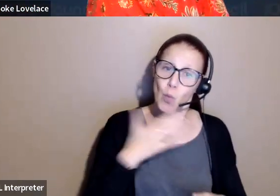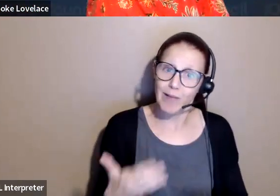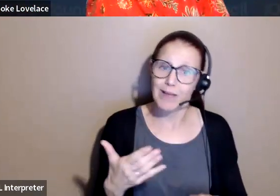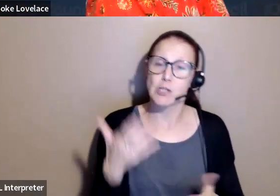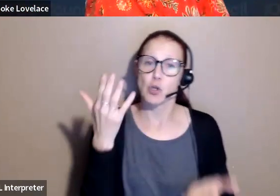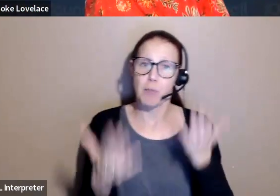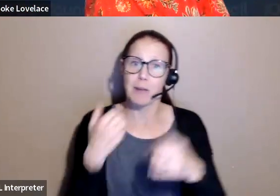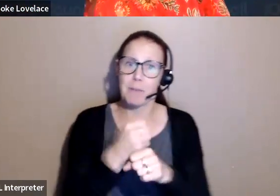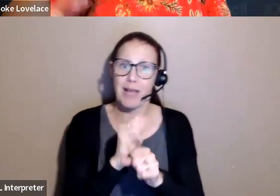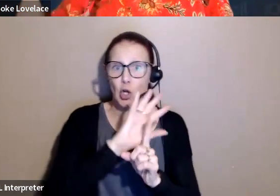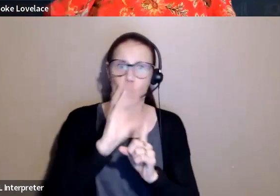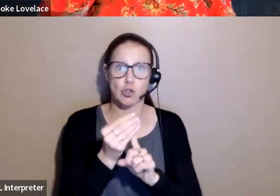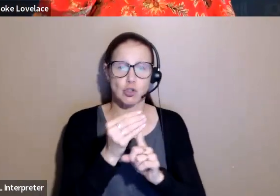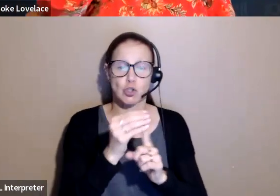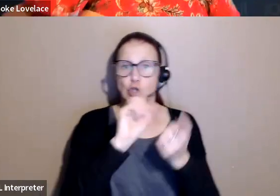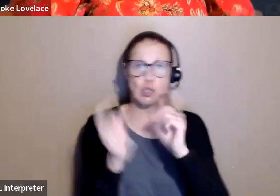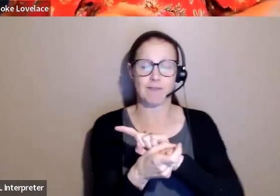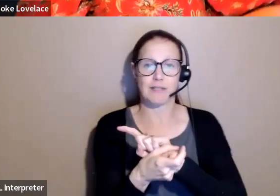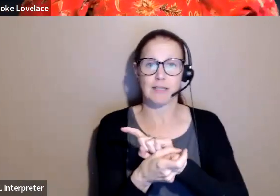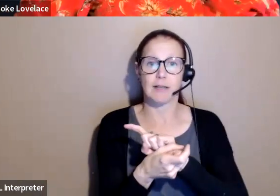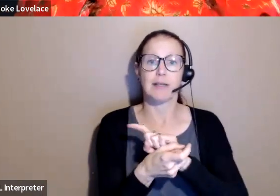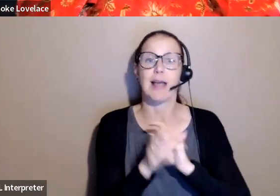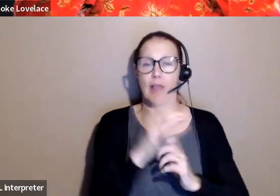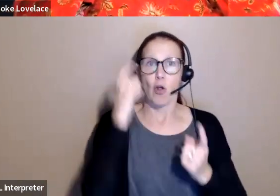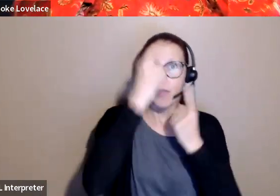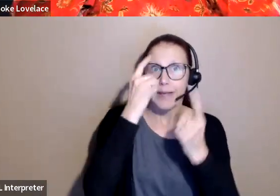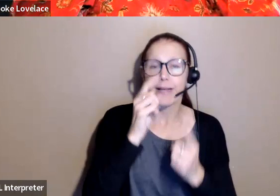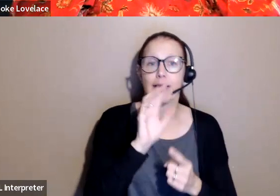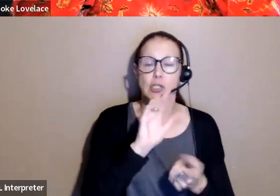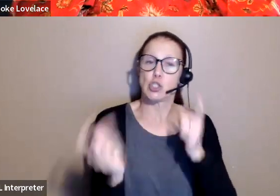maybe make a culture shift in their